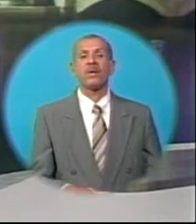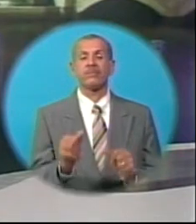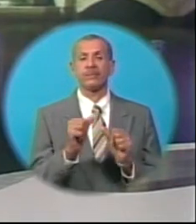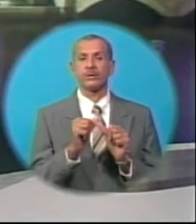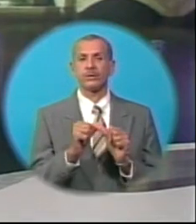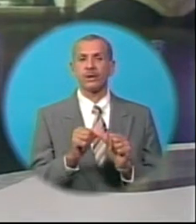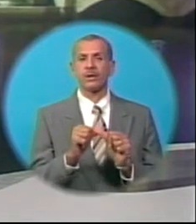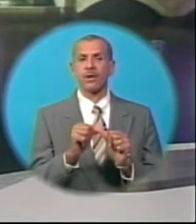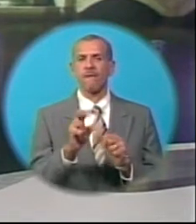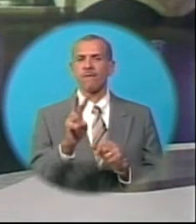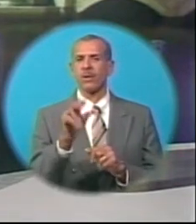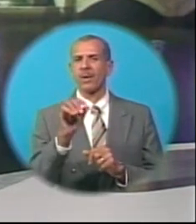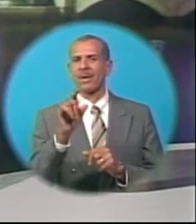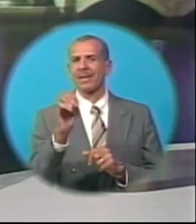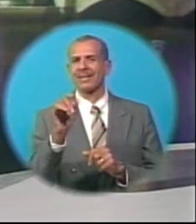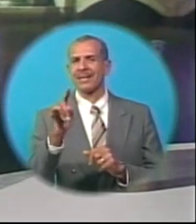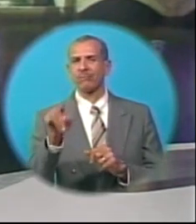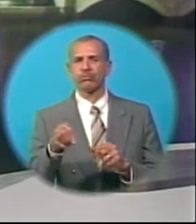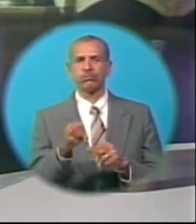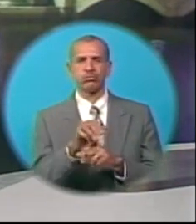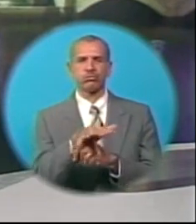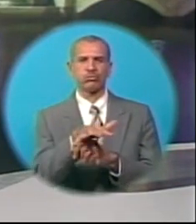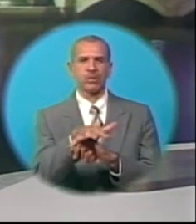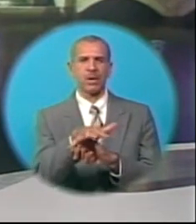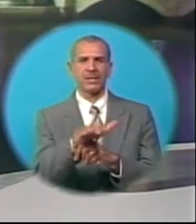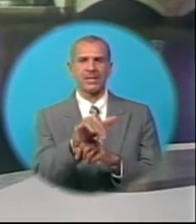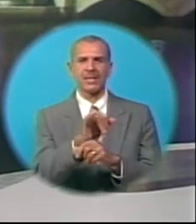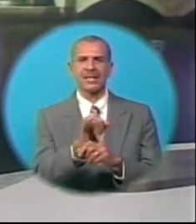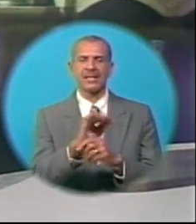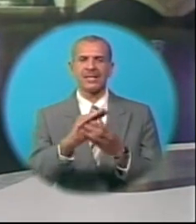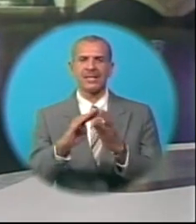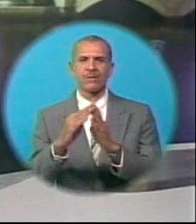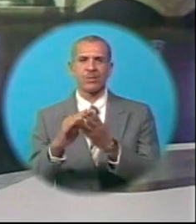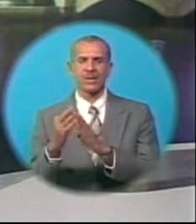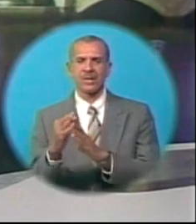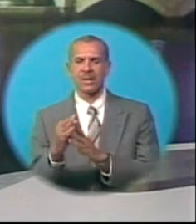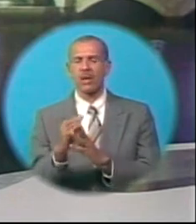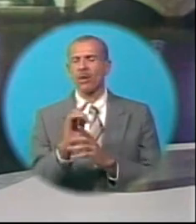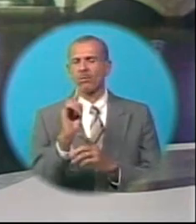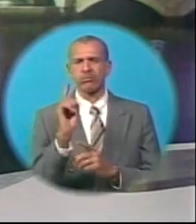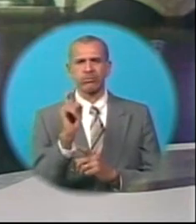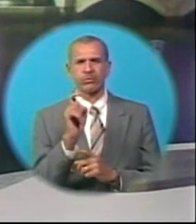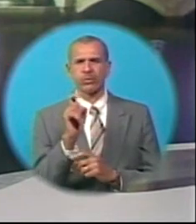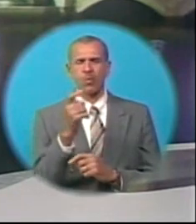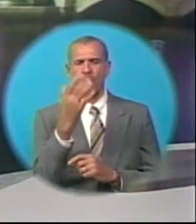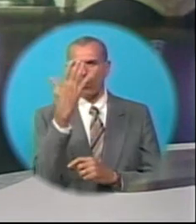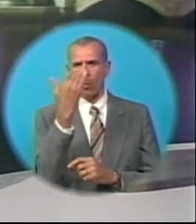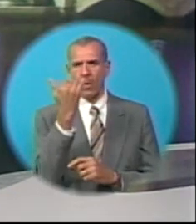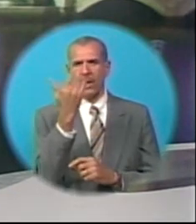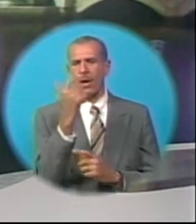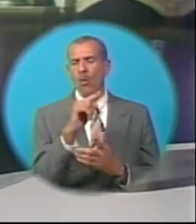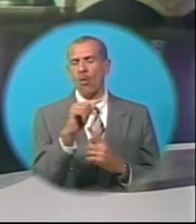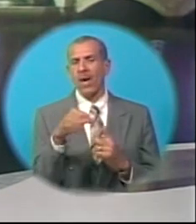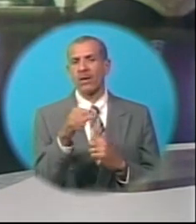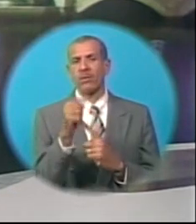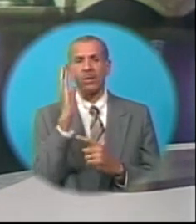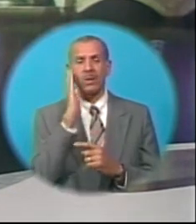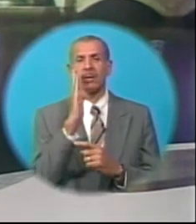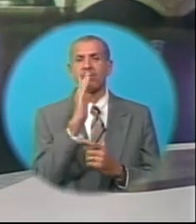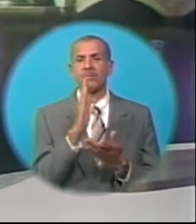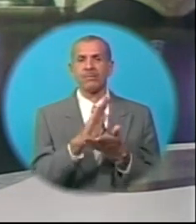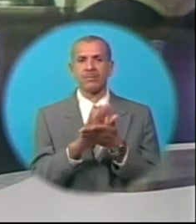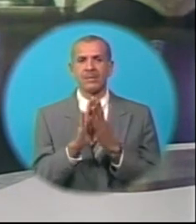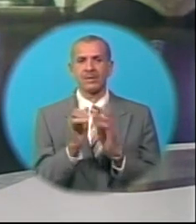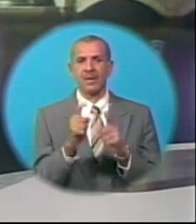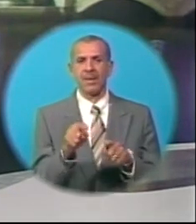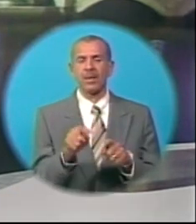ever-increasing violence plaguing our society, some may wonder, when will there be peace? Well, a walk called Walk for Peace will start at Jubilee Gardens